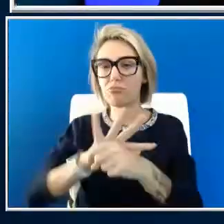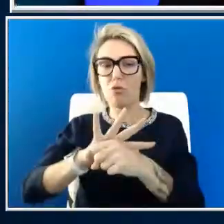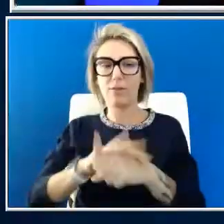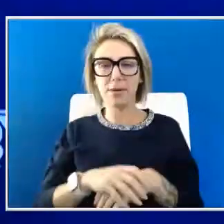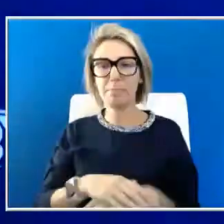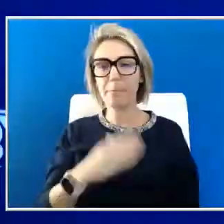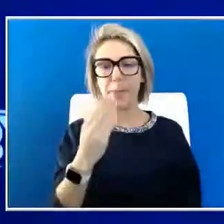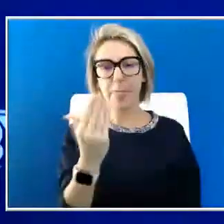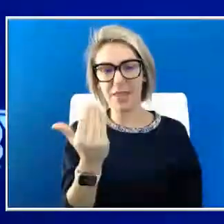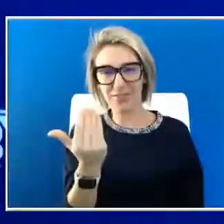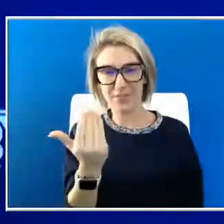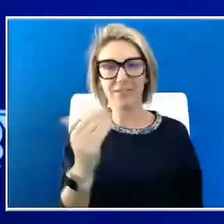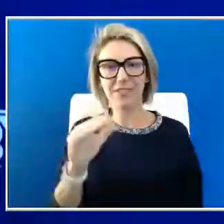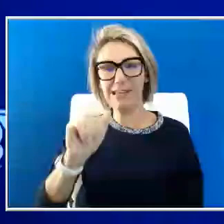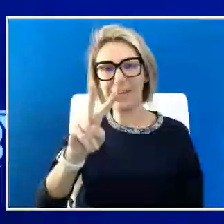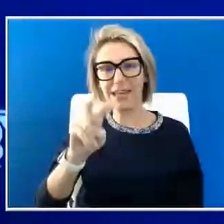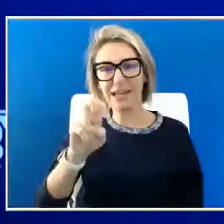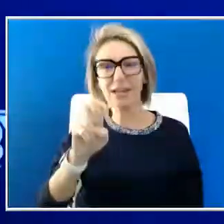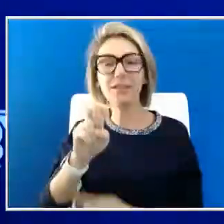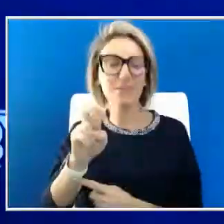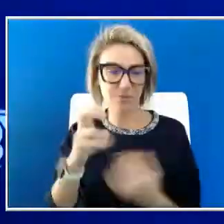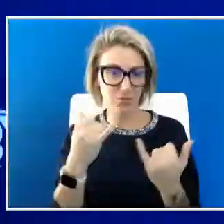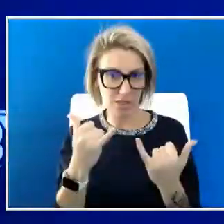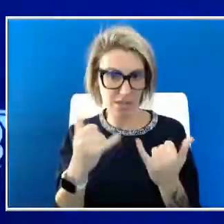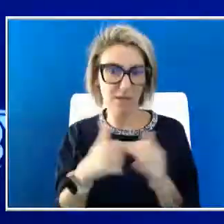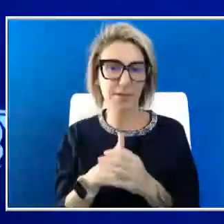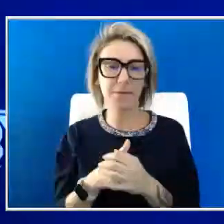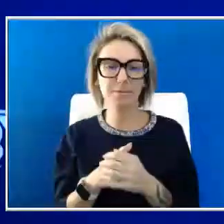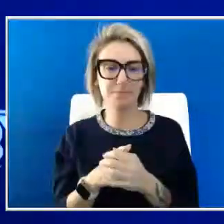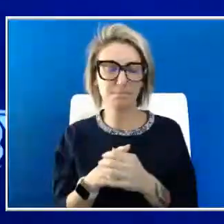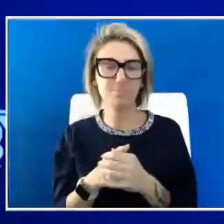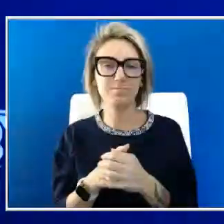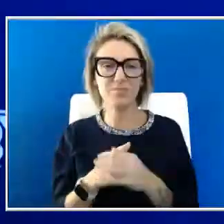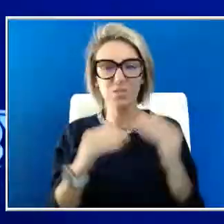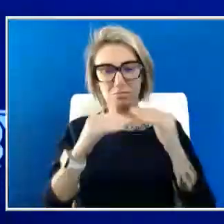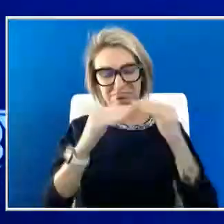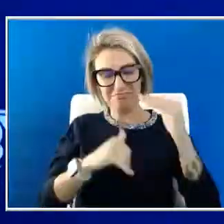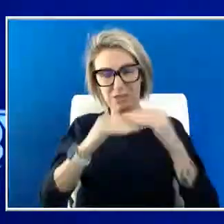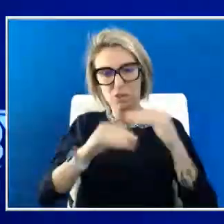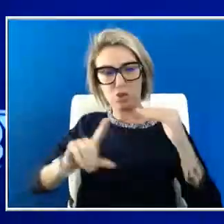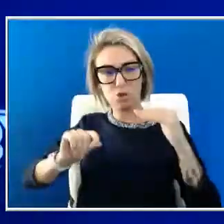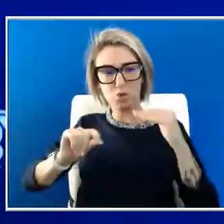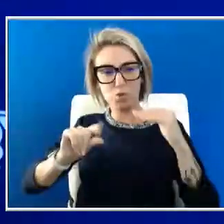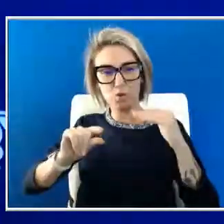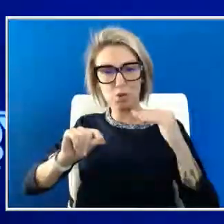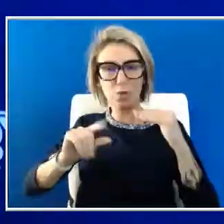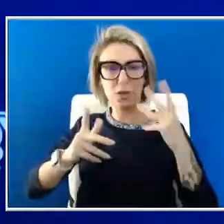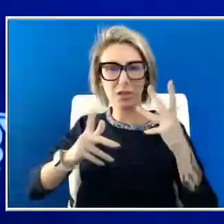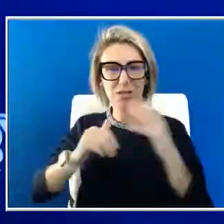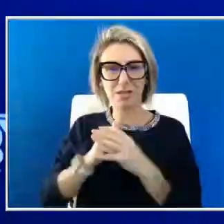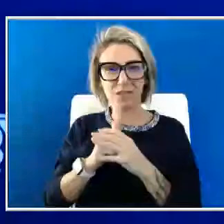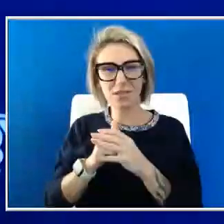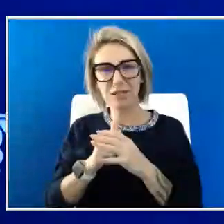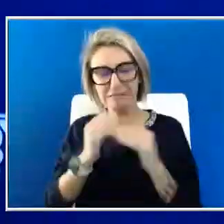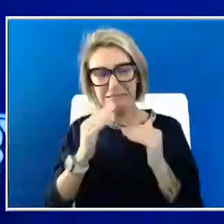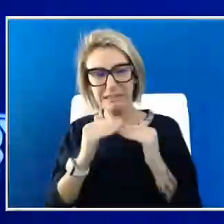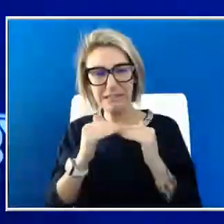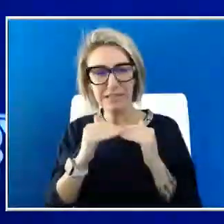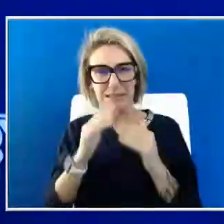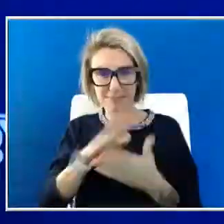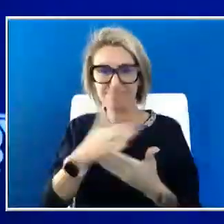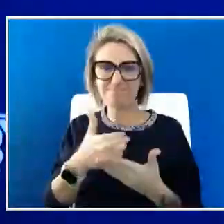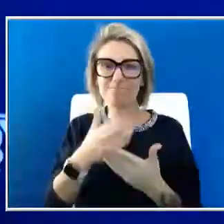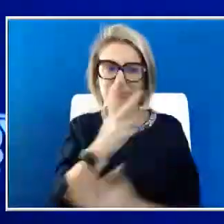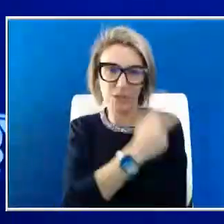15 active patients in the hospital right now, so good. Under 20, the least amount of patients in the hospital with